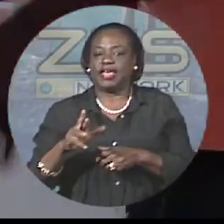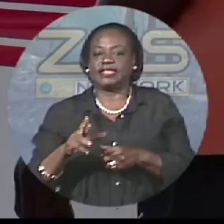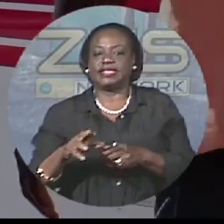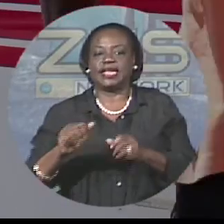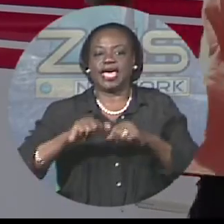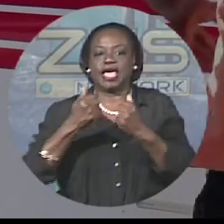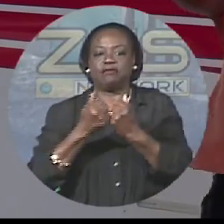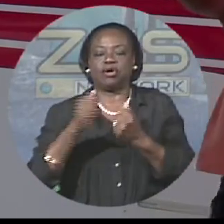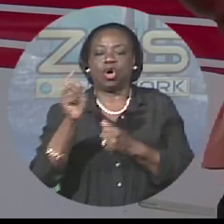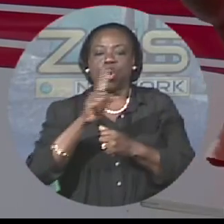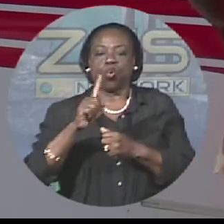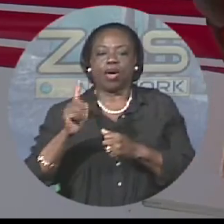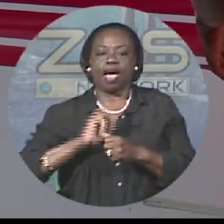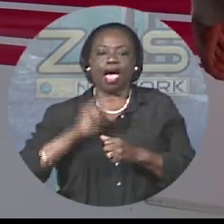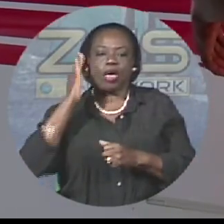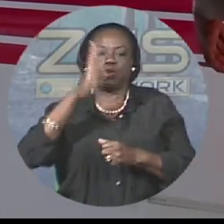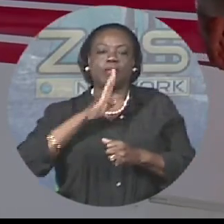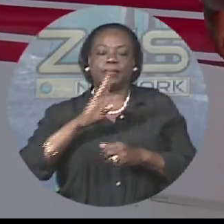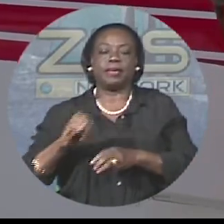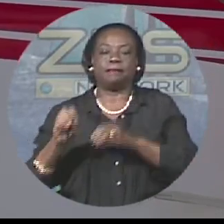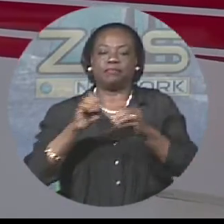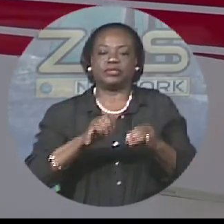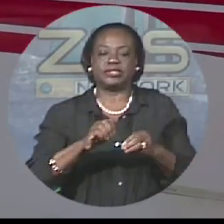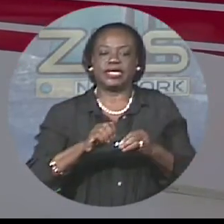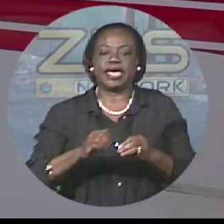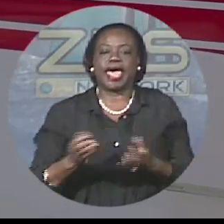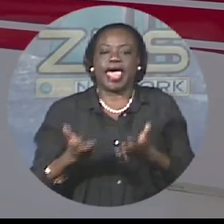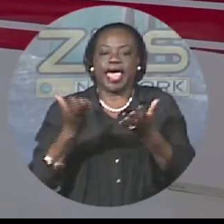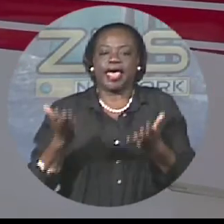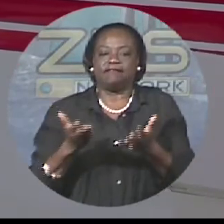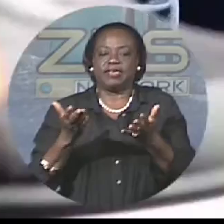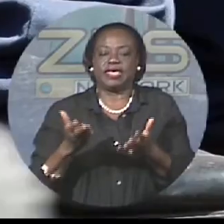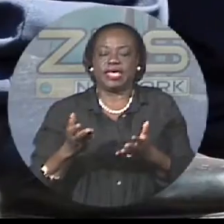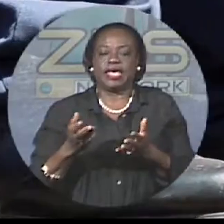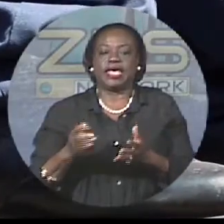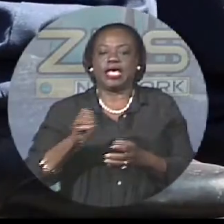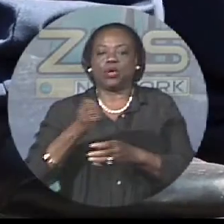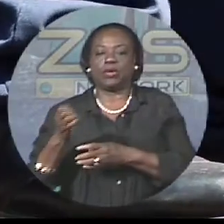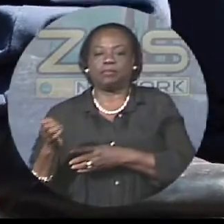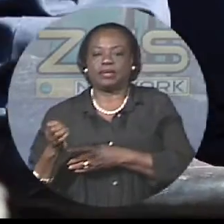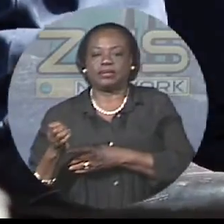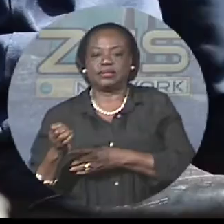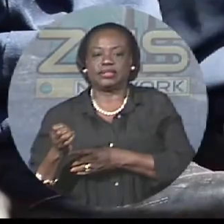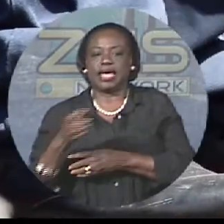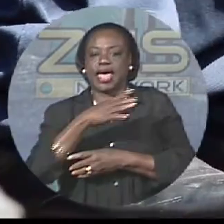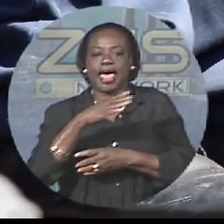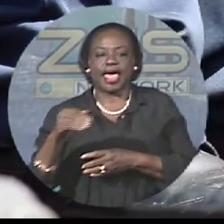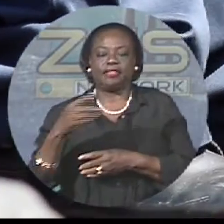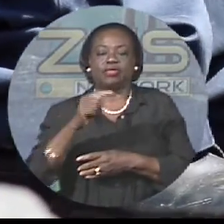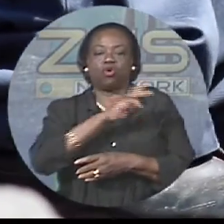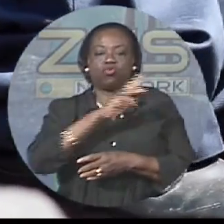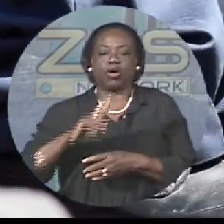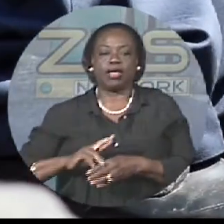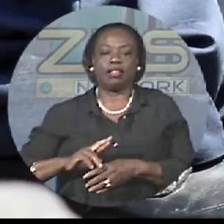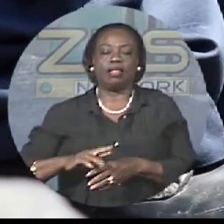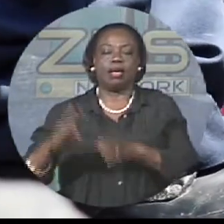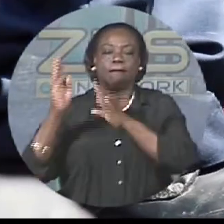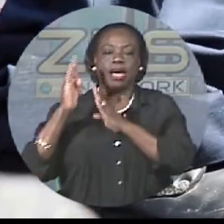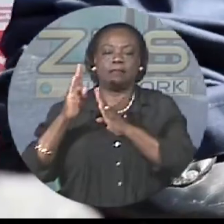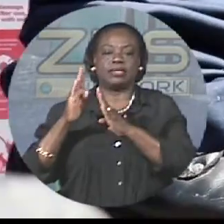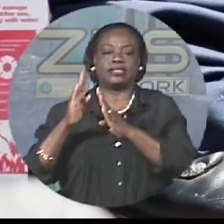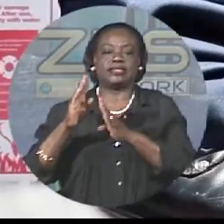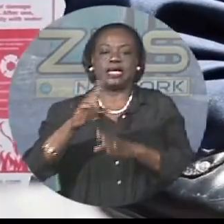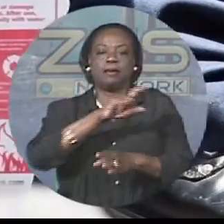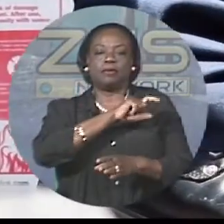equipment operators and indeed members of the Royal Bahamas Police Force in harm's way trying to access the area to be able to contain it. So